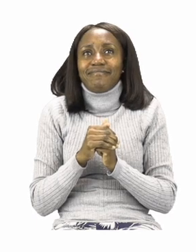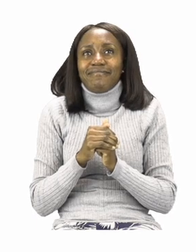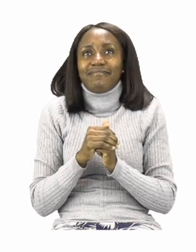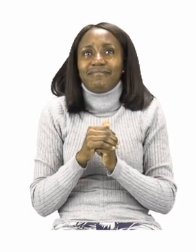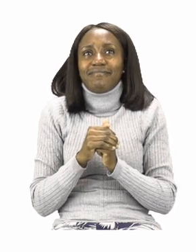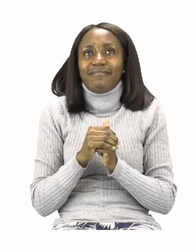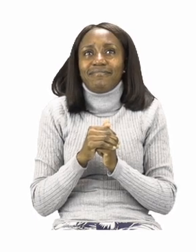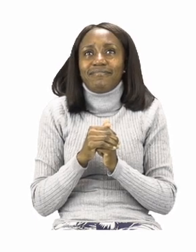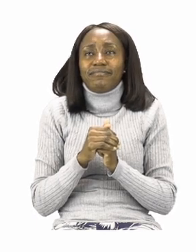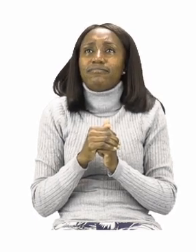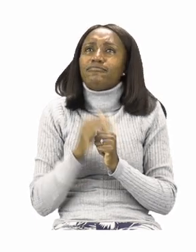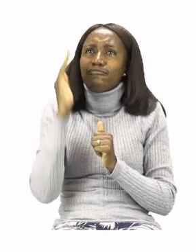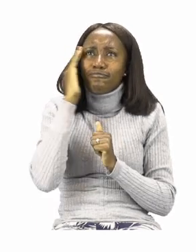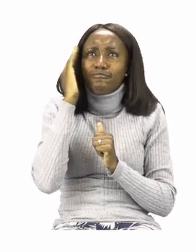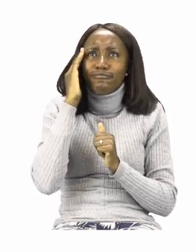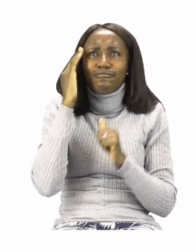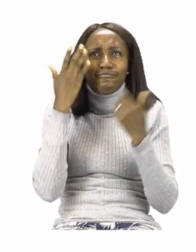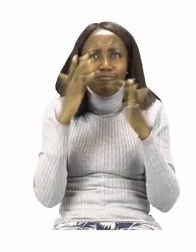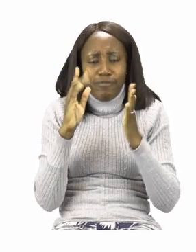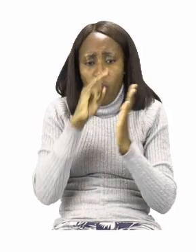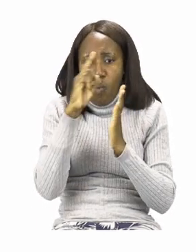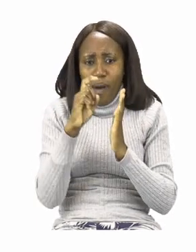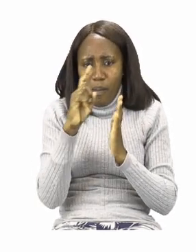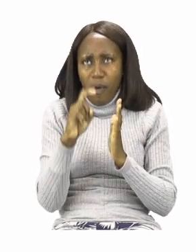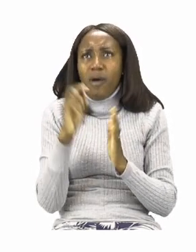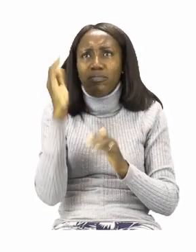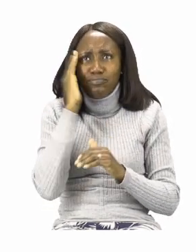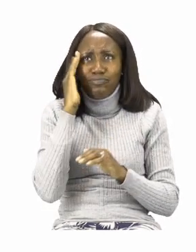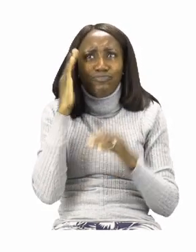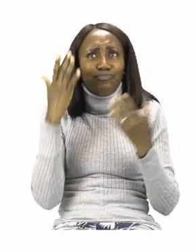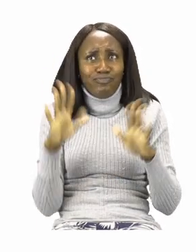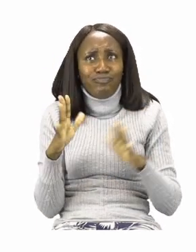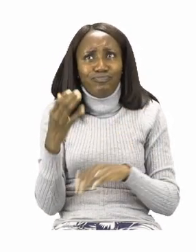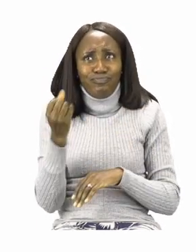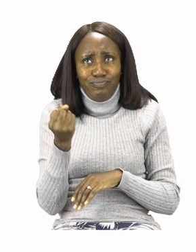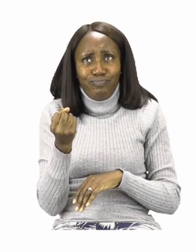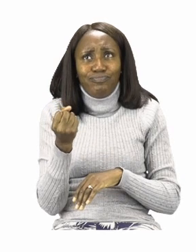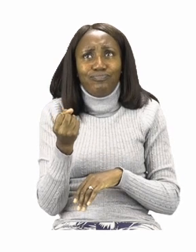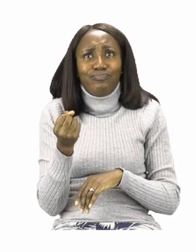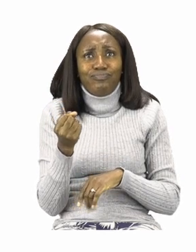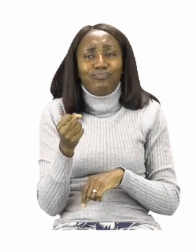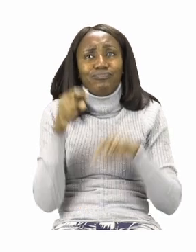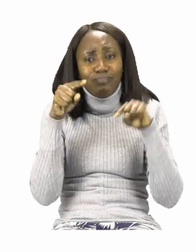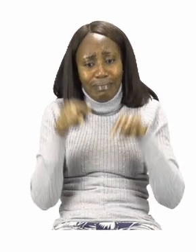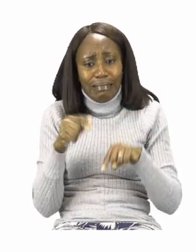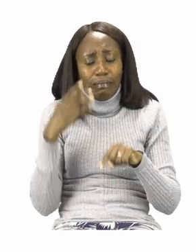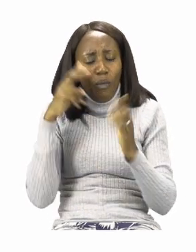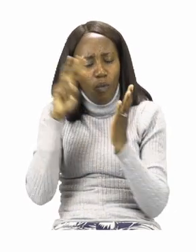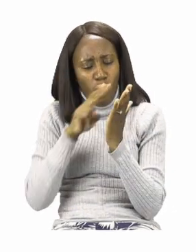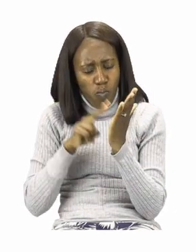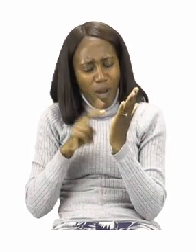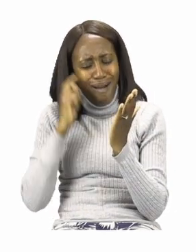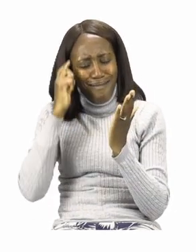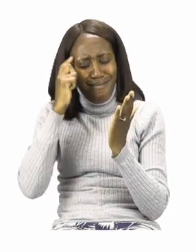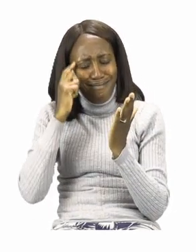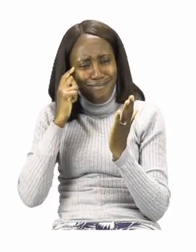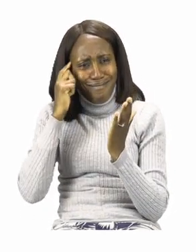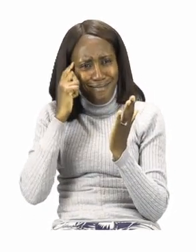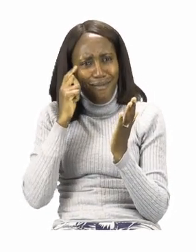now already know what questions they asked, so maybe while we are reading, we will be